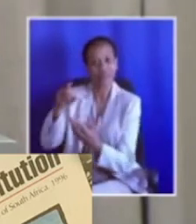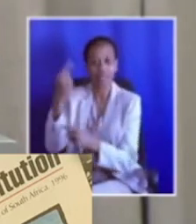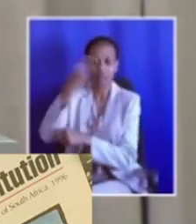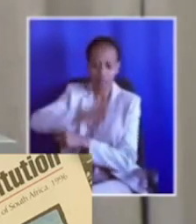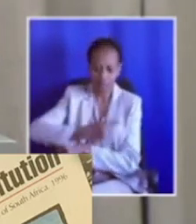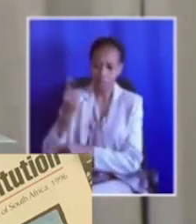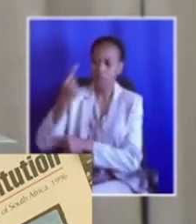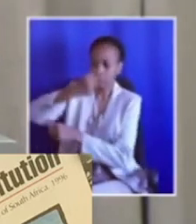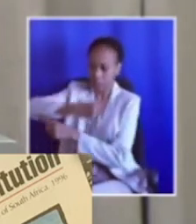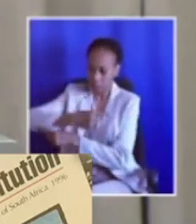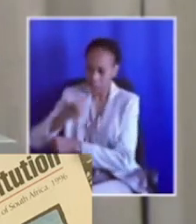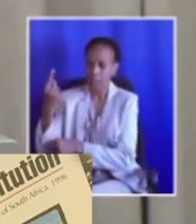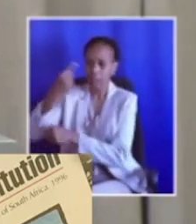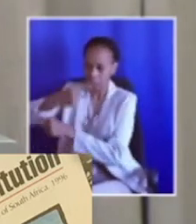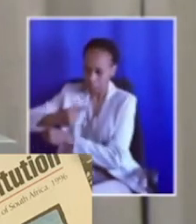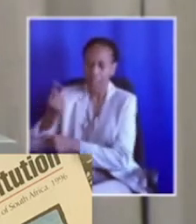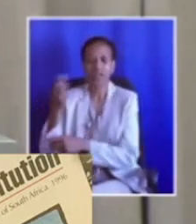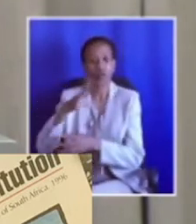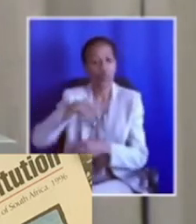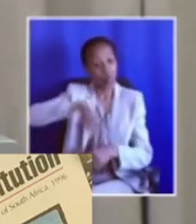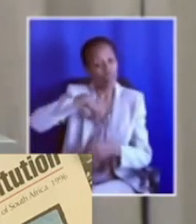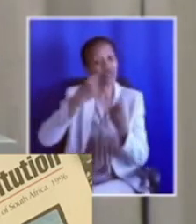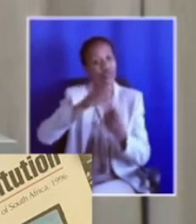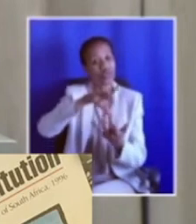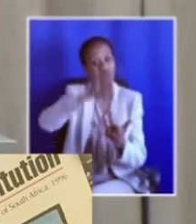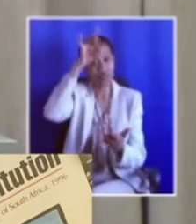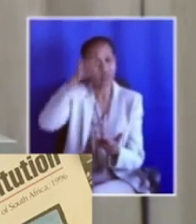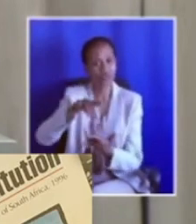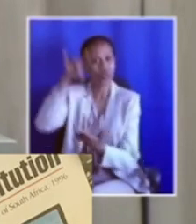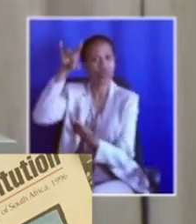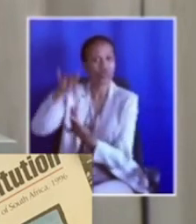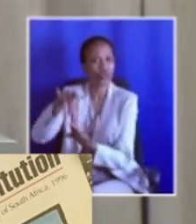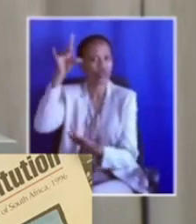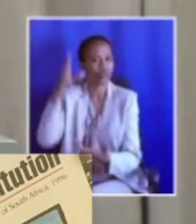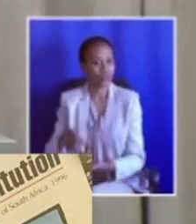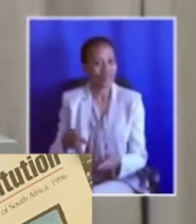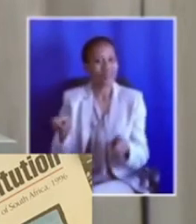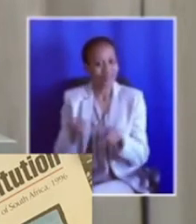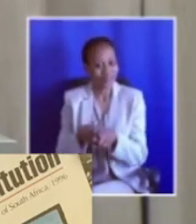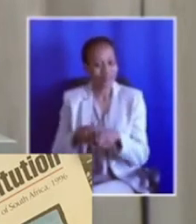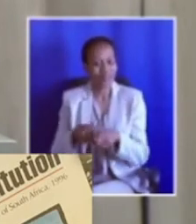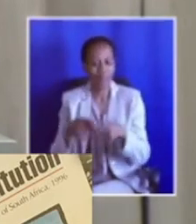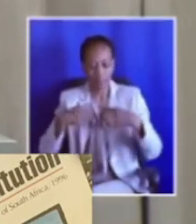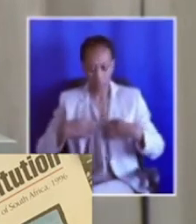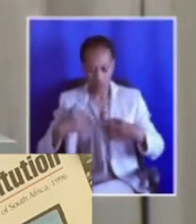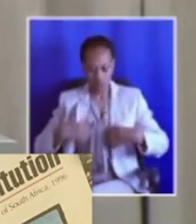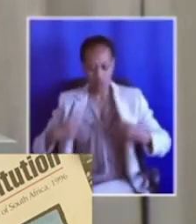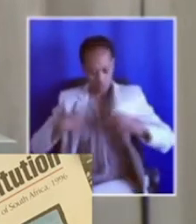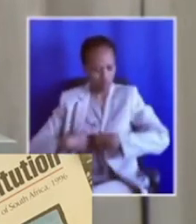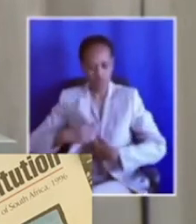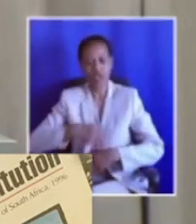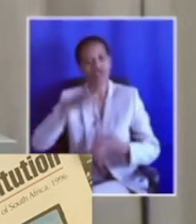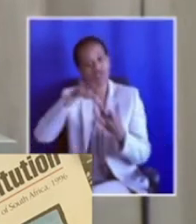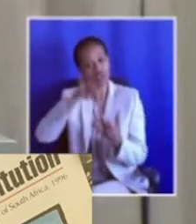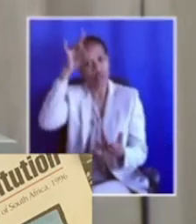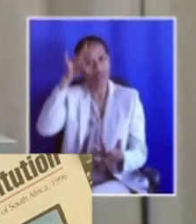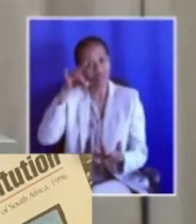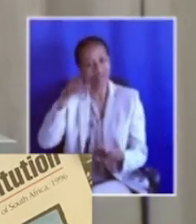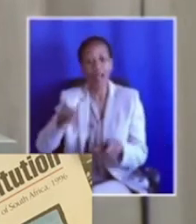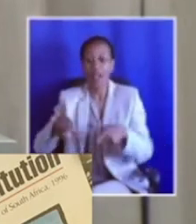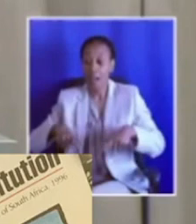we have choices that we make. Even just starting off by choosing what you will wear. You have choices that you make